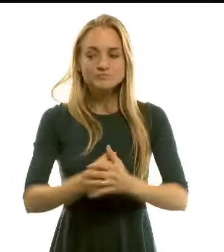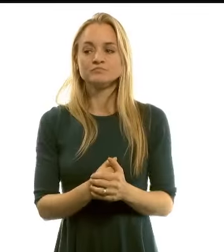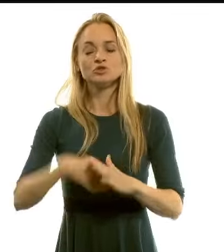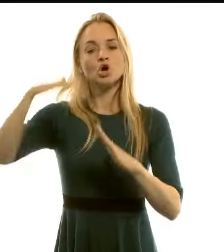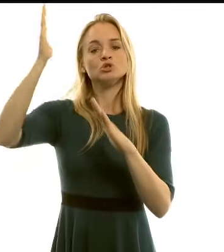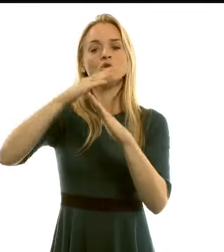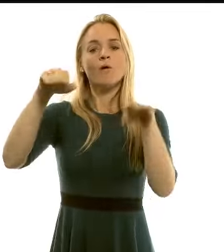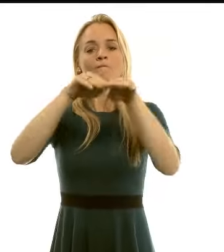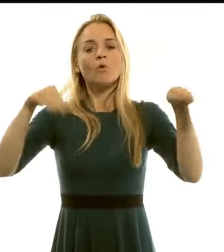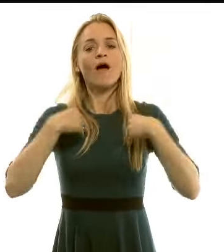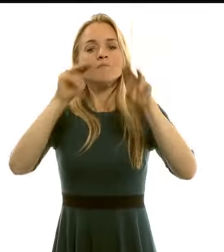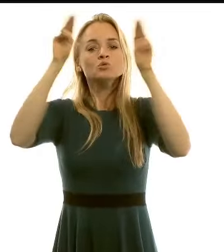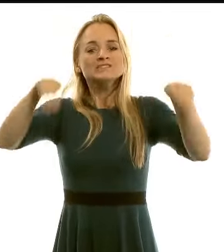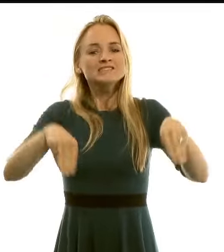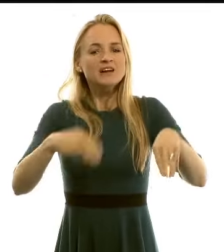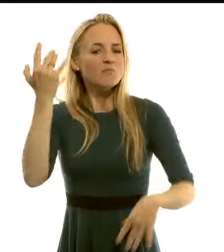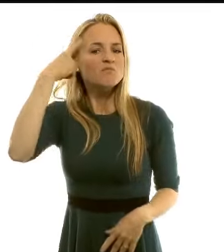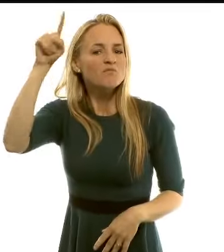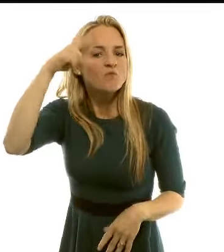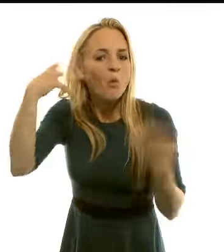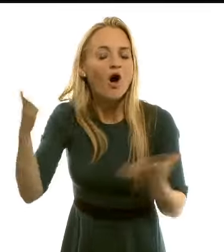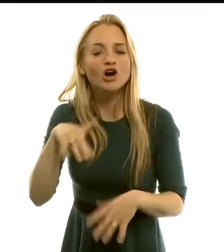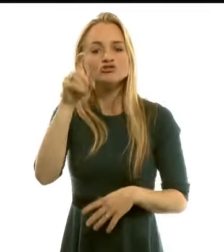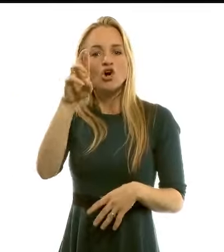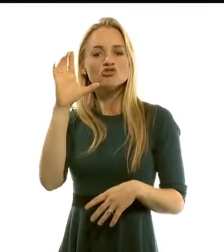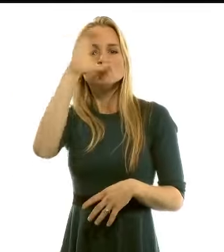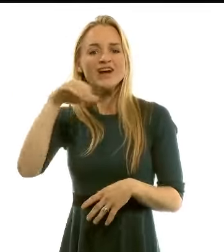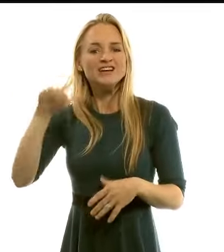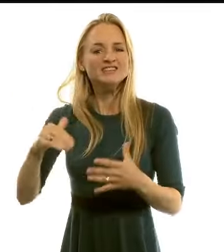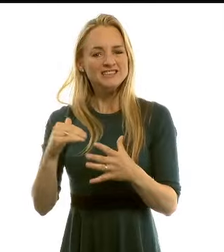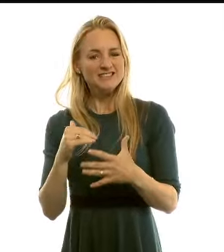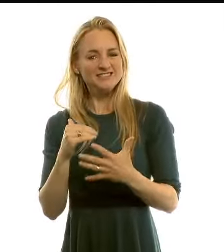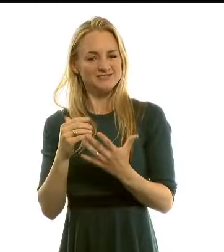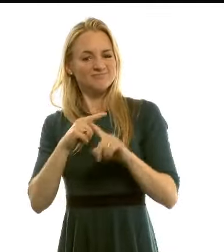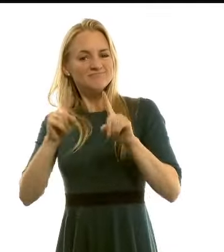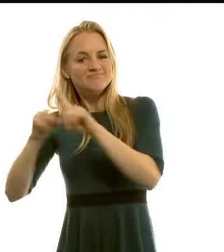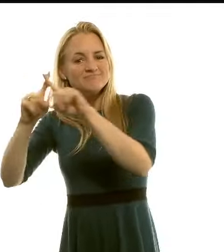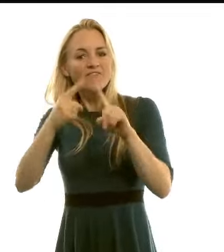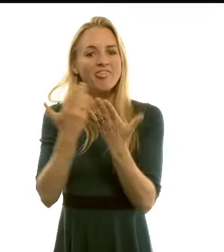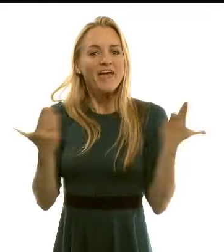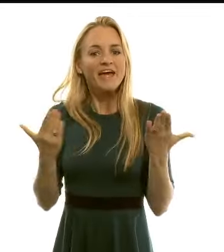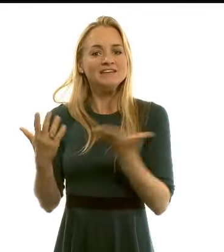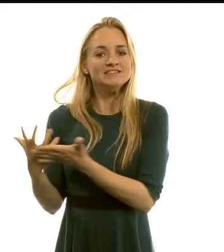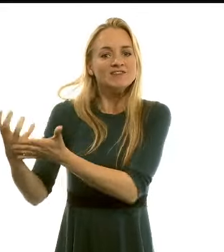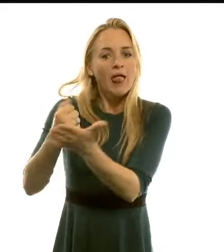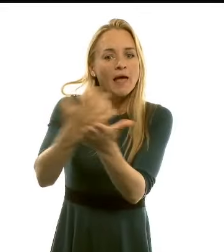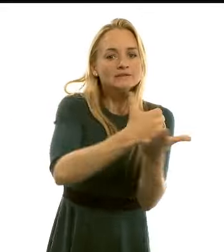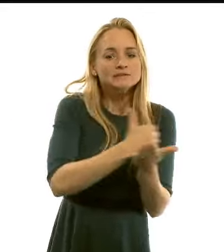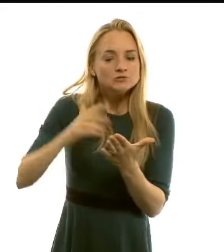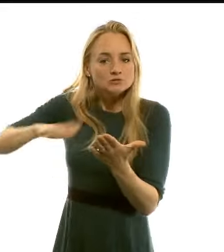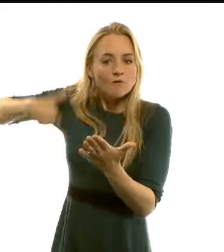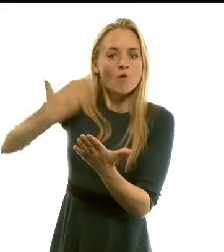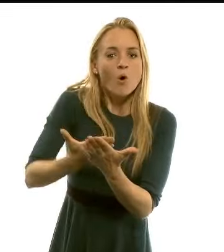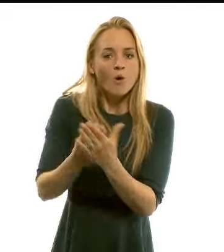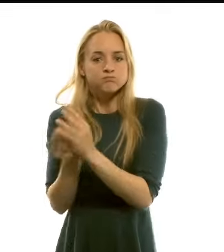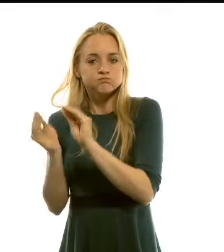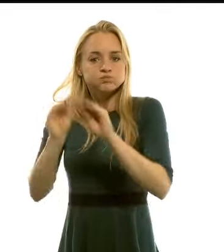all the mysterious artifacts that Doctor Strange has collected and is hoarding on his journeys. The middle floor has a